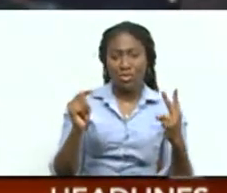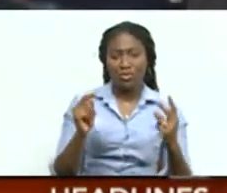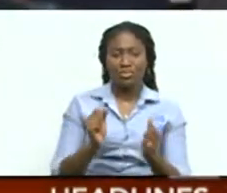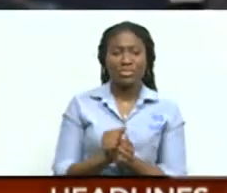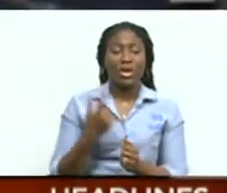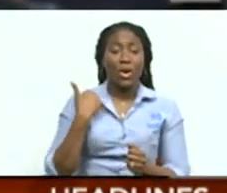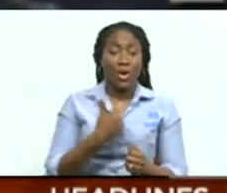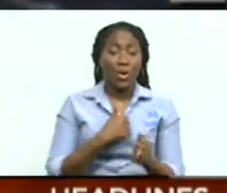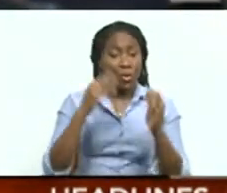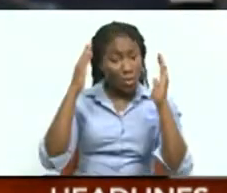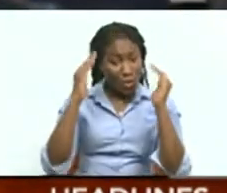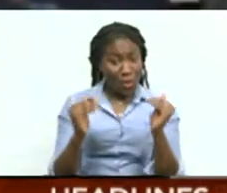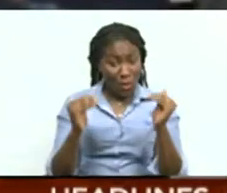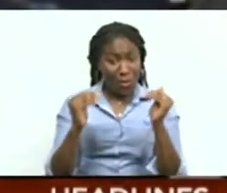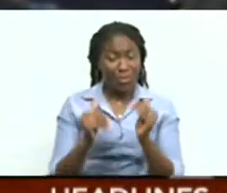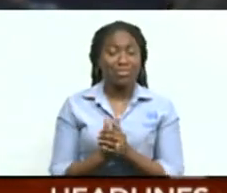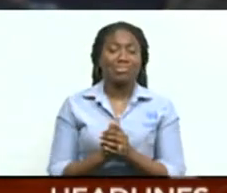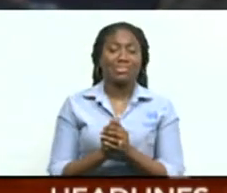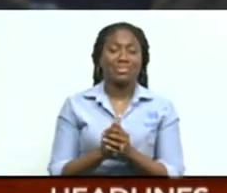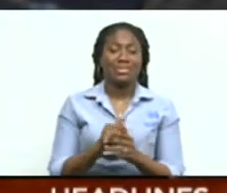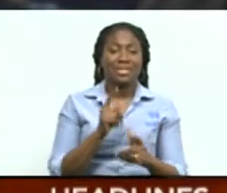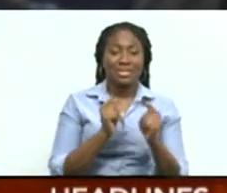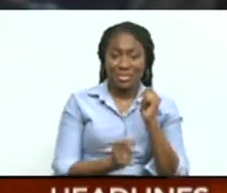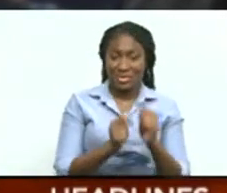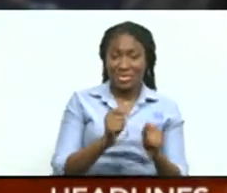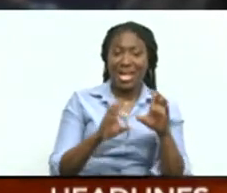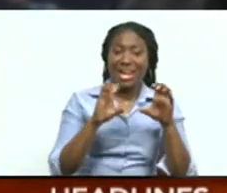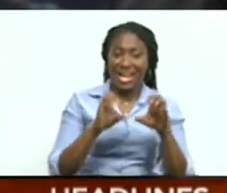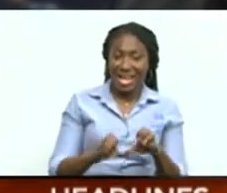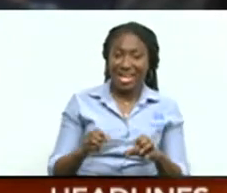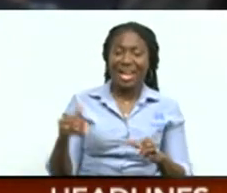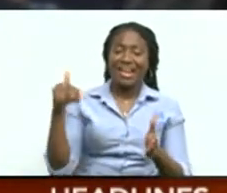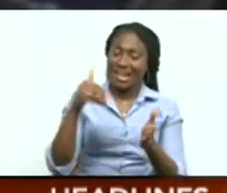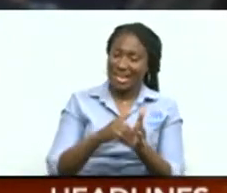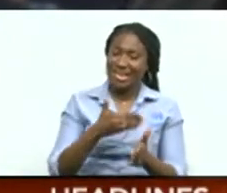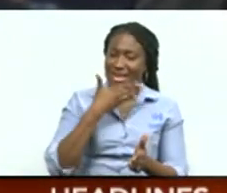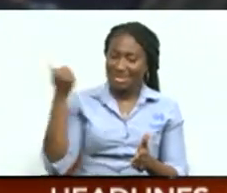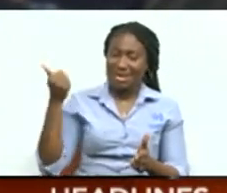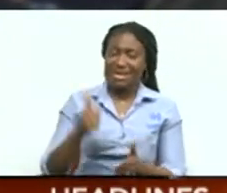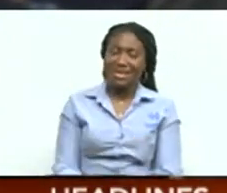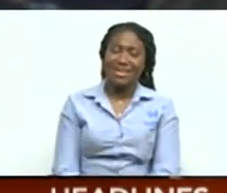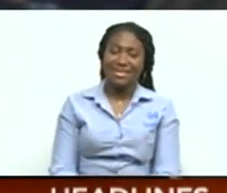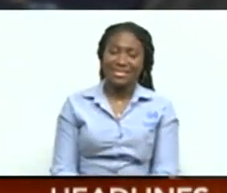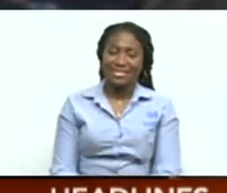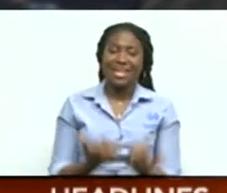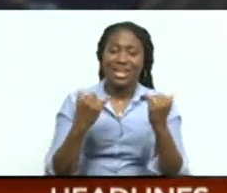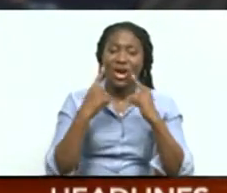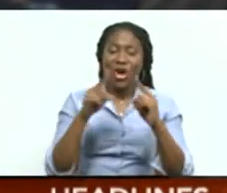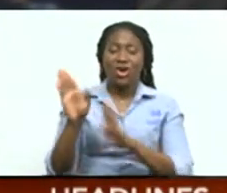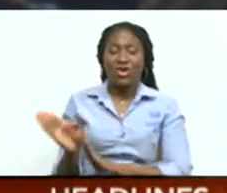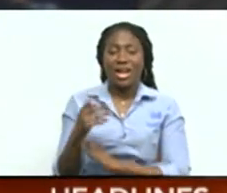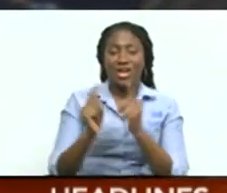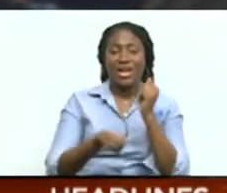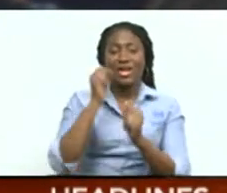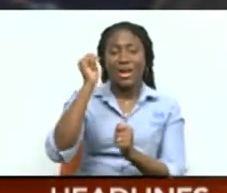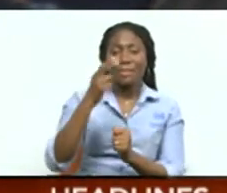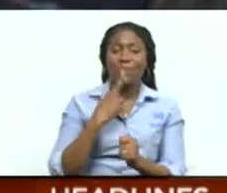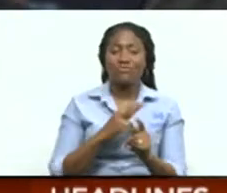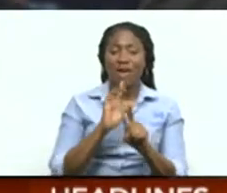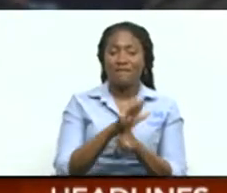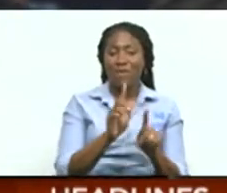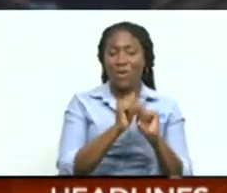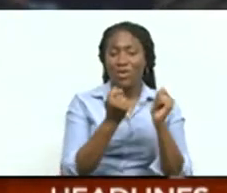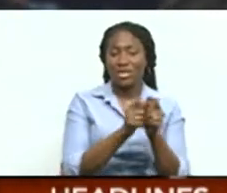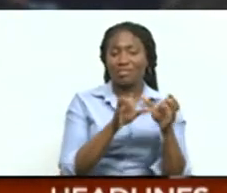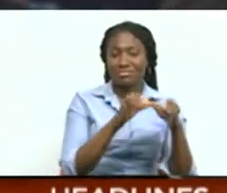that they can give, the stickmen, that is, can give Argentina a better run this time around. Some cricket news now. Trinidad and Tobago Red Force toppled